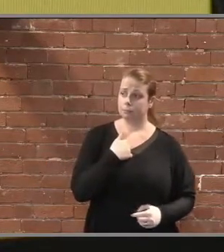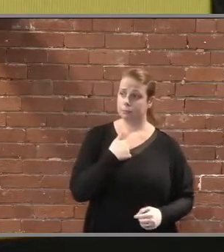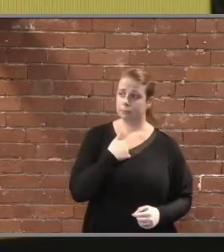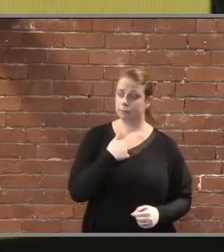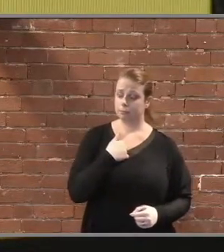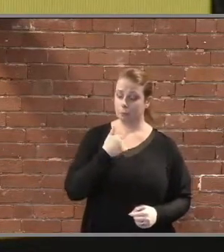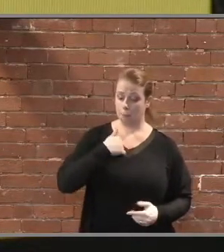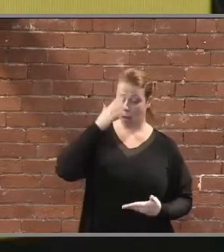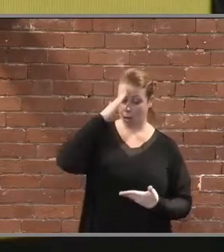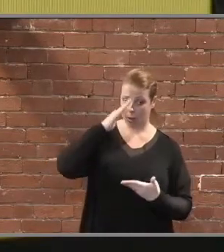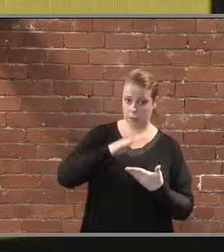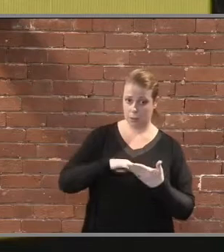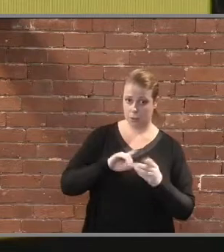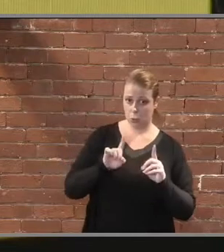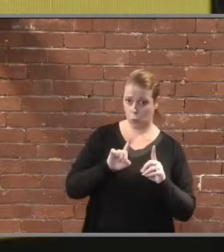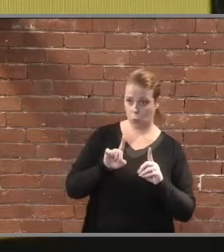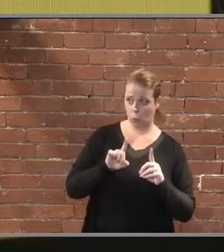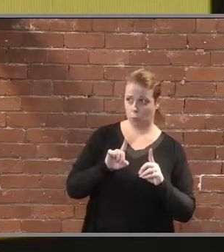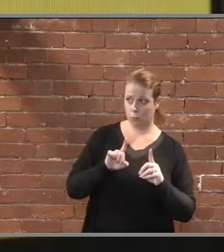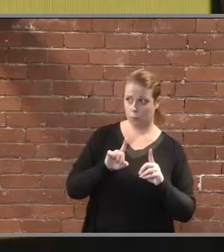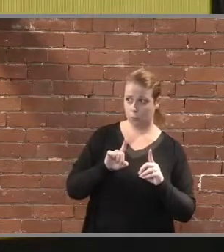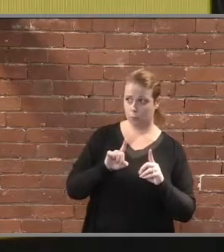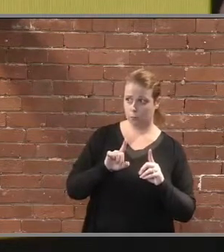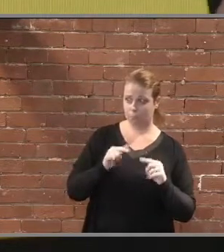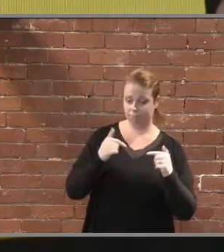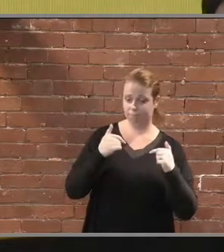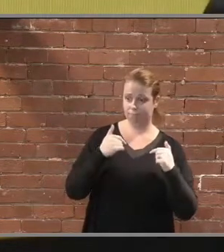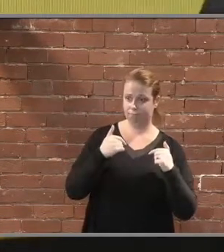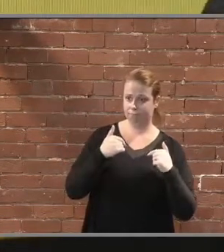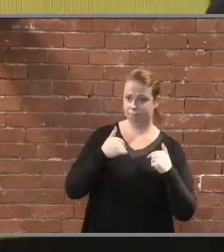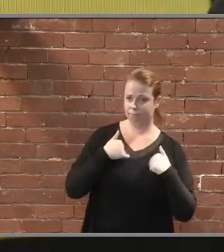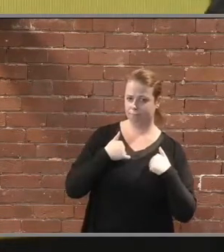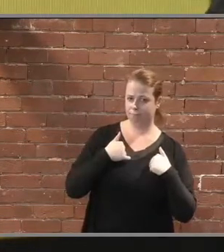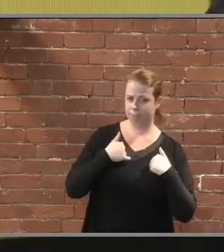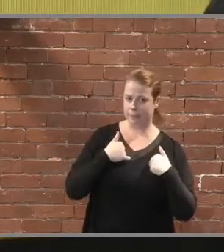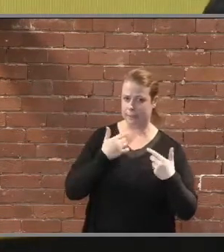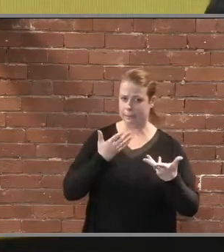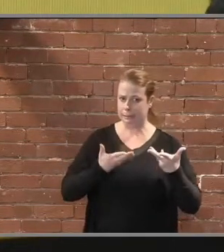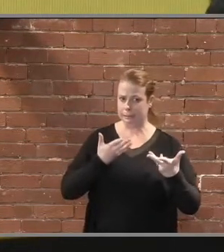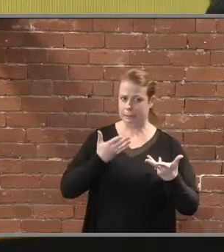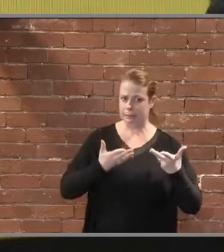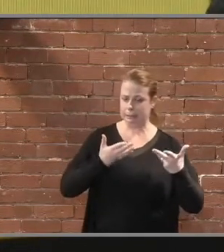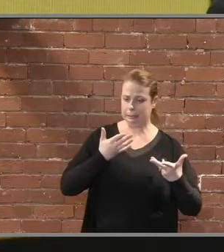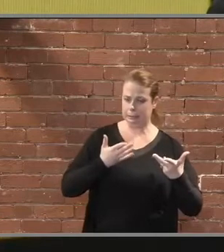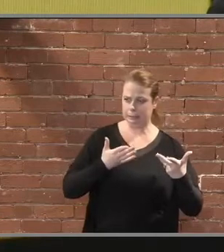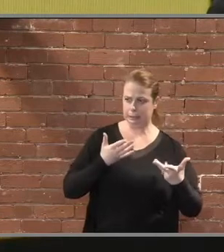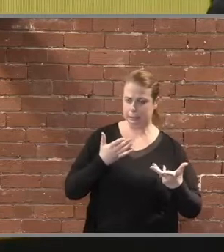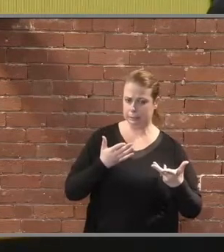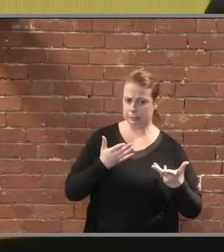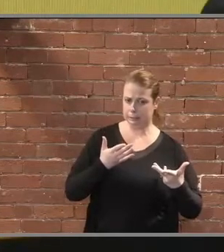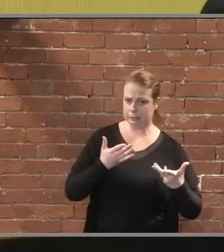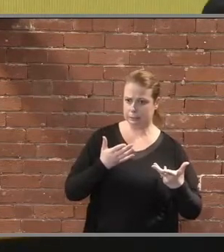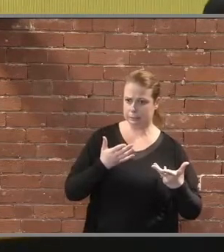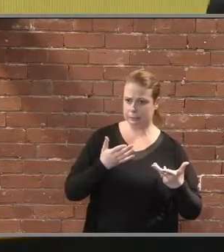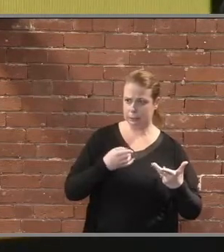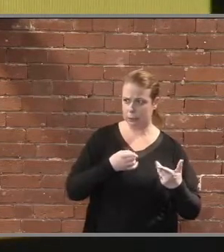what I experienced was often I wasn't 100% sure if